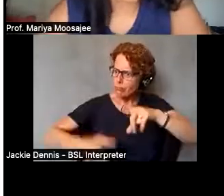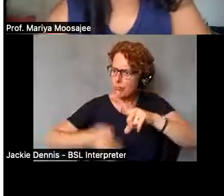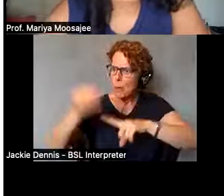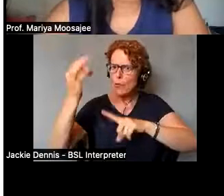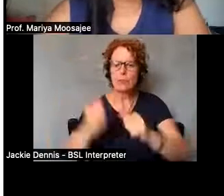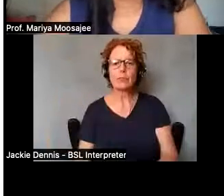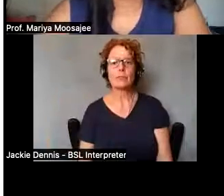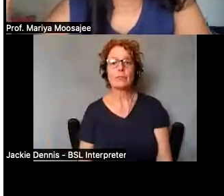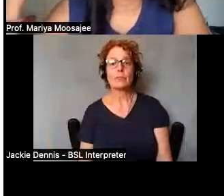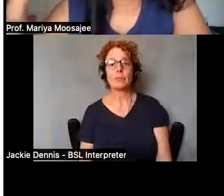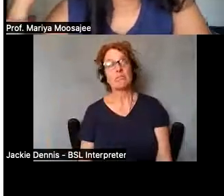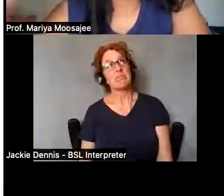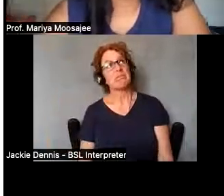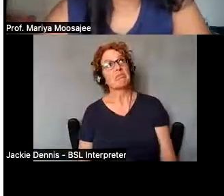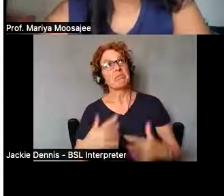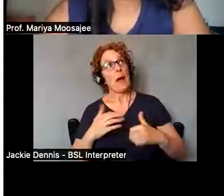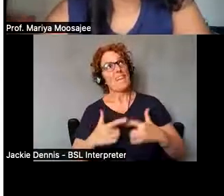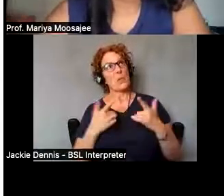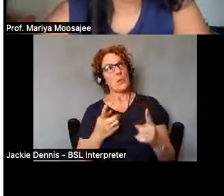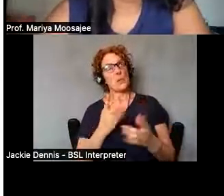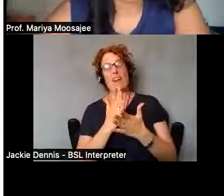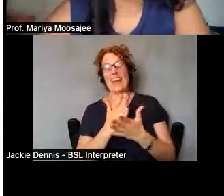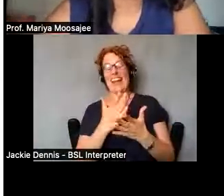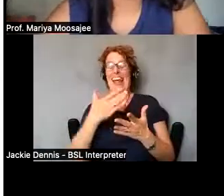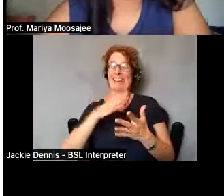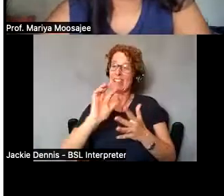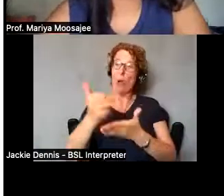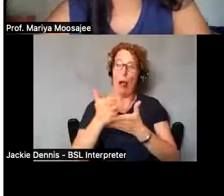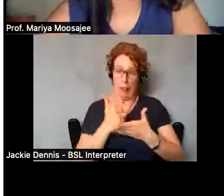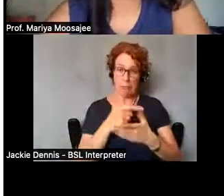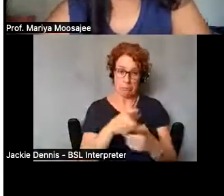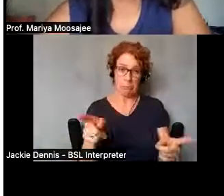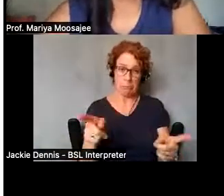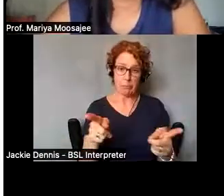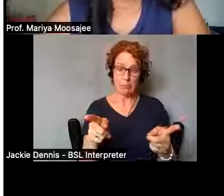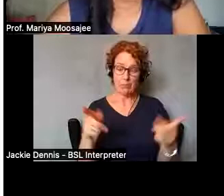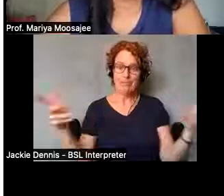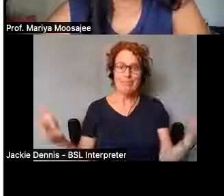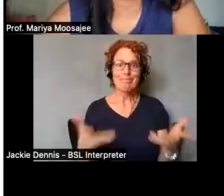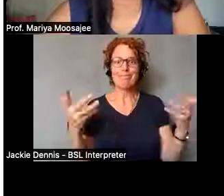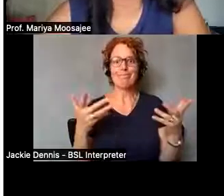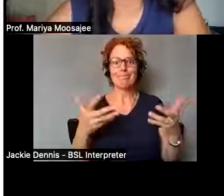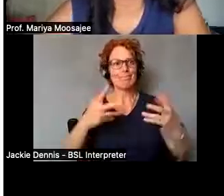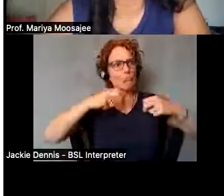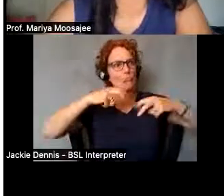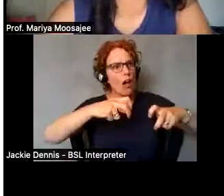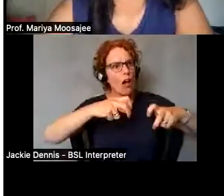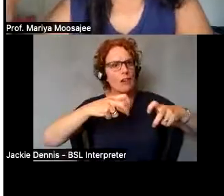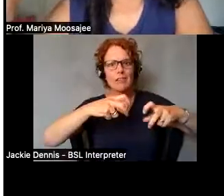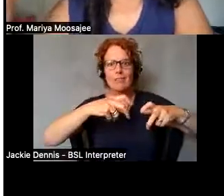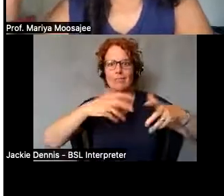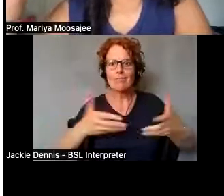my perspective, I really need your help to help push forwards our research. So I